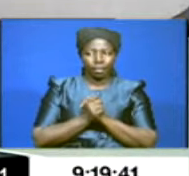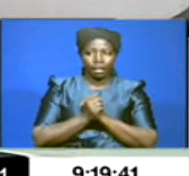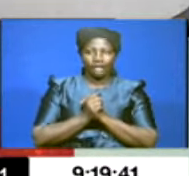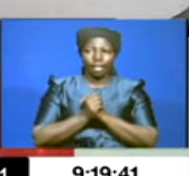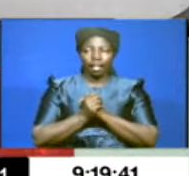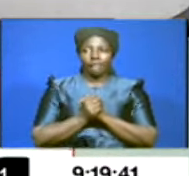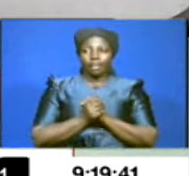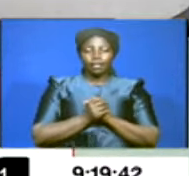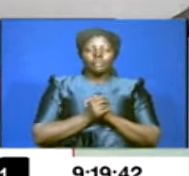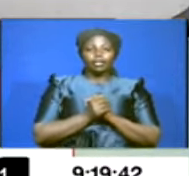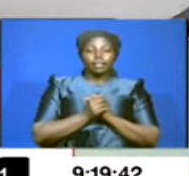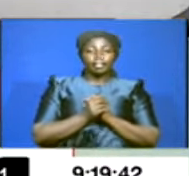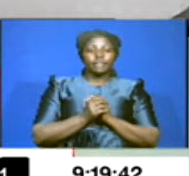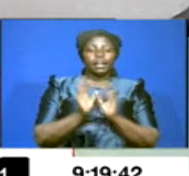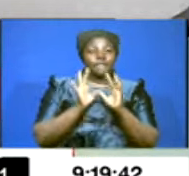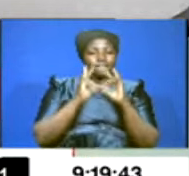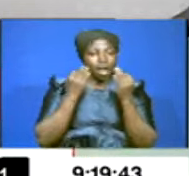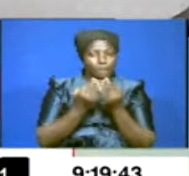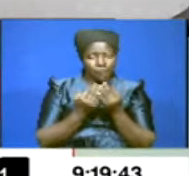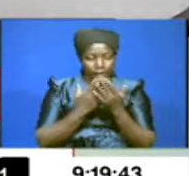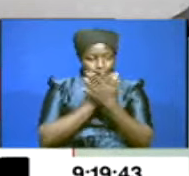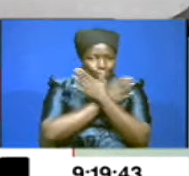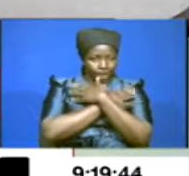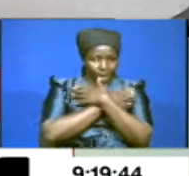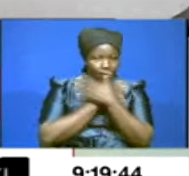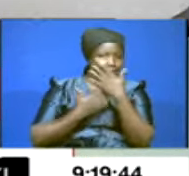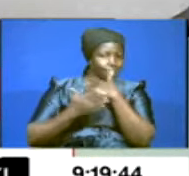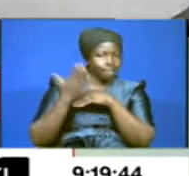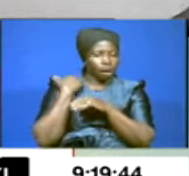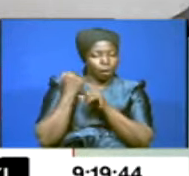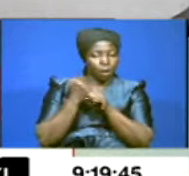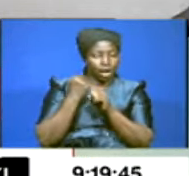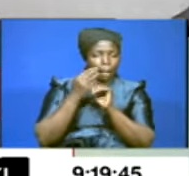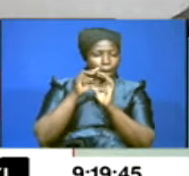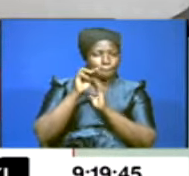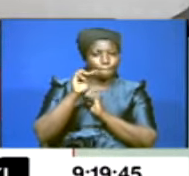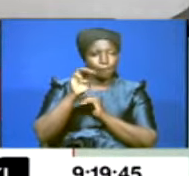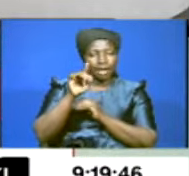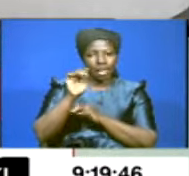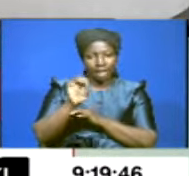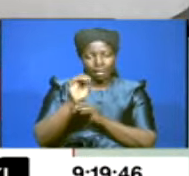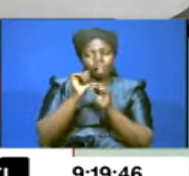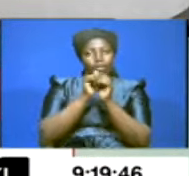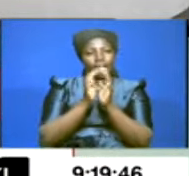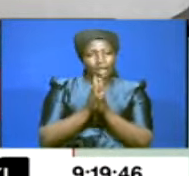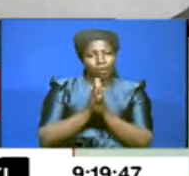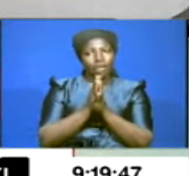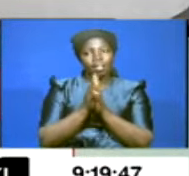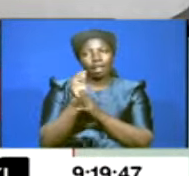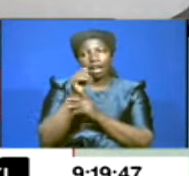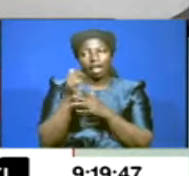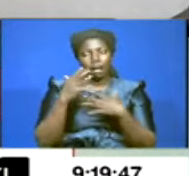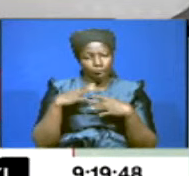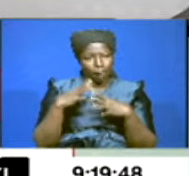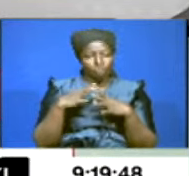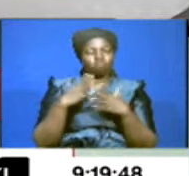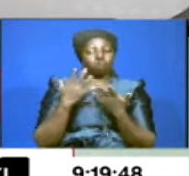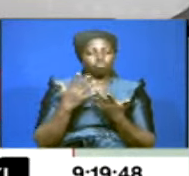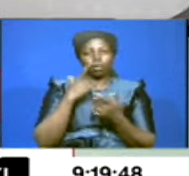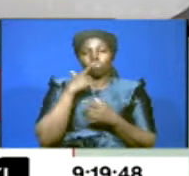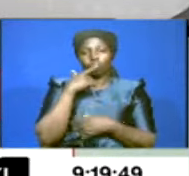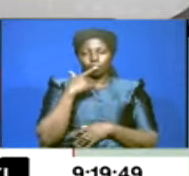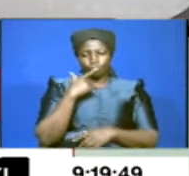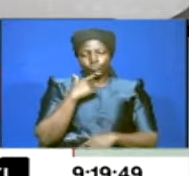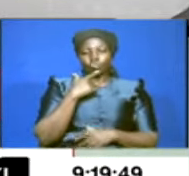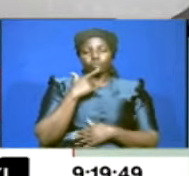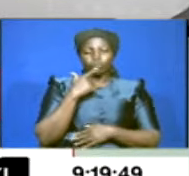Families, friends, former colleagues and well-wishers of the late veteran broadcaster Catherine Kasavuli gathered at United Kenya Club in Nairobi